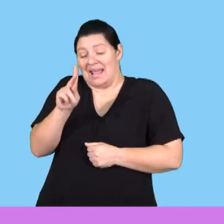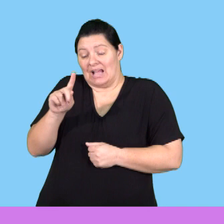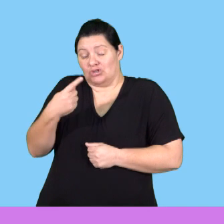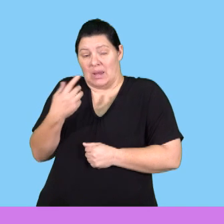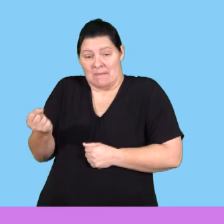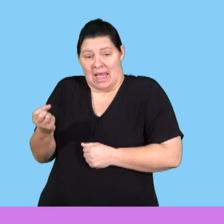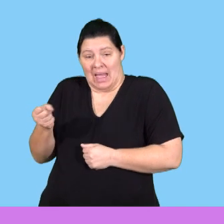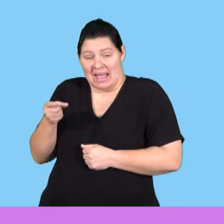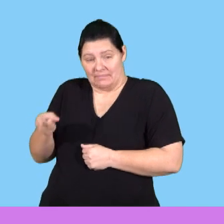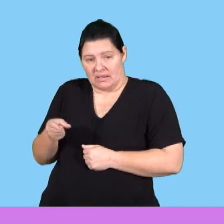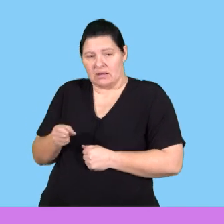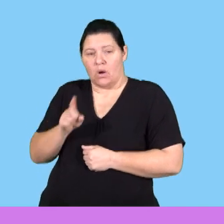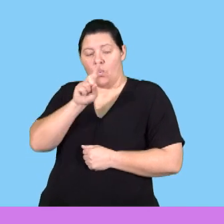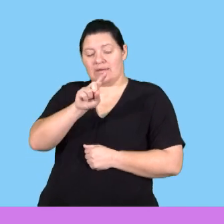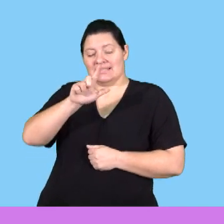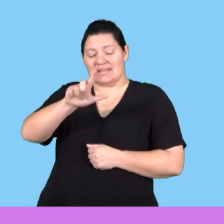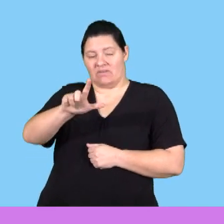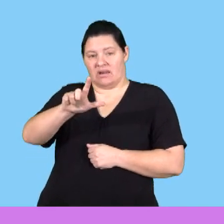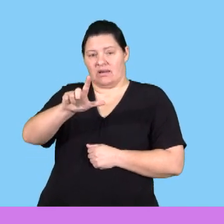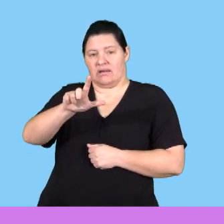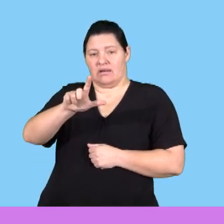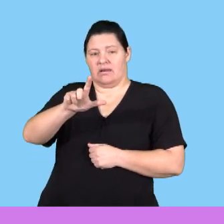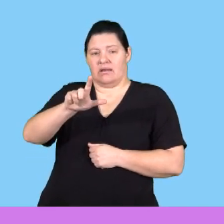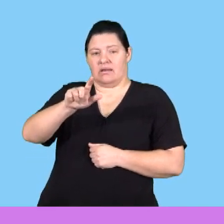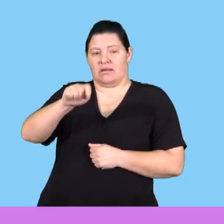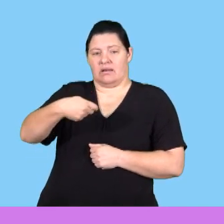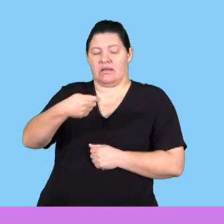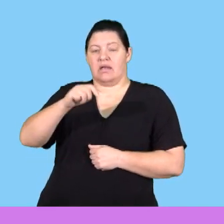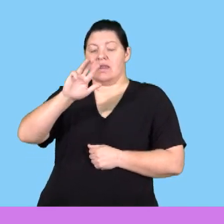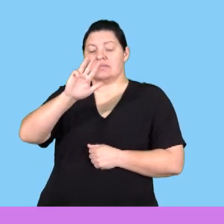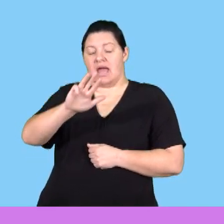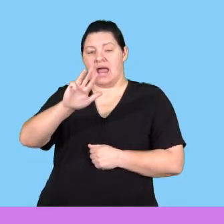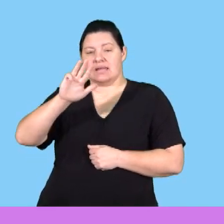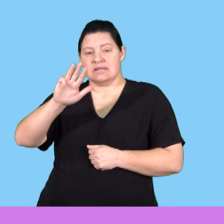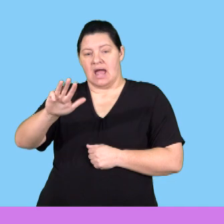per kilogram, it's 17 rand.